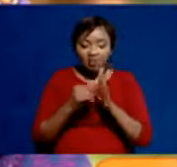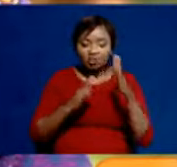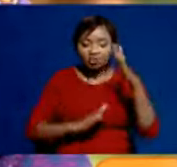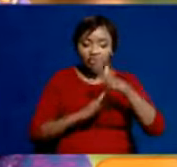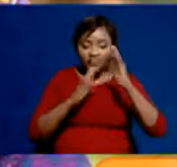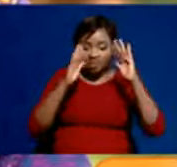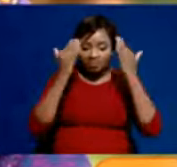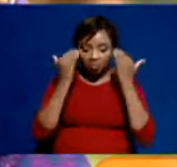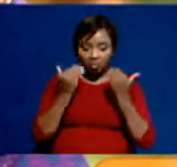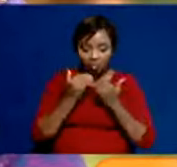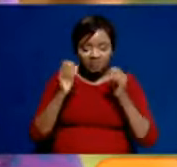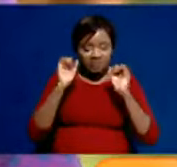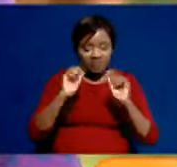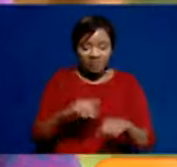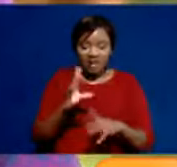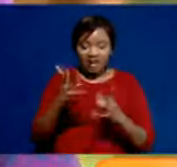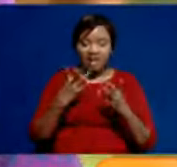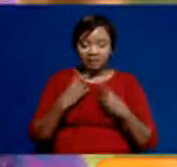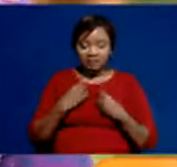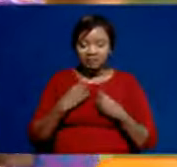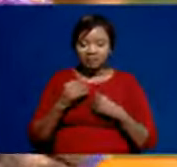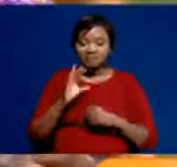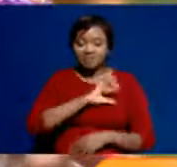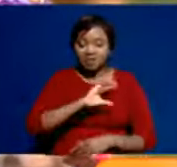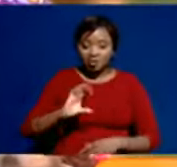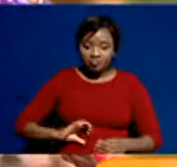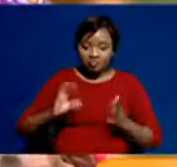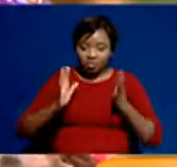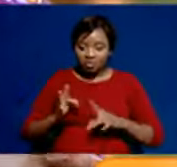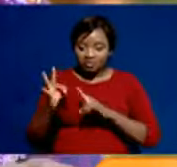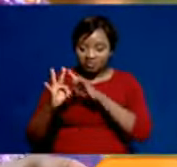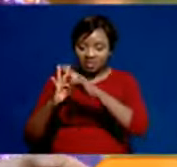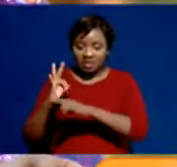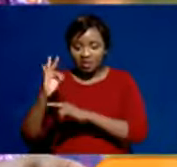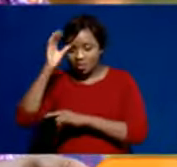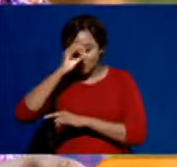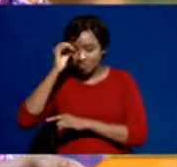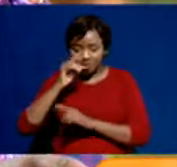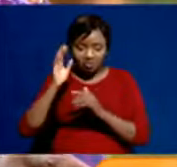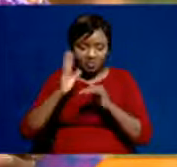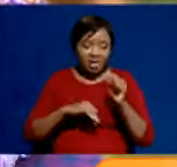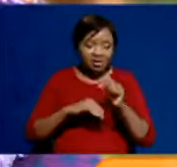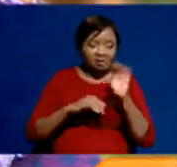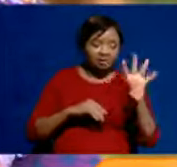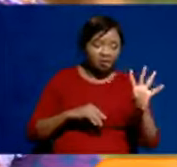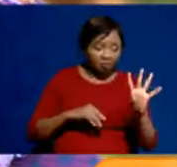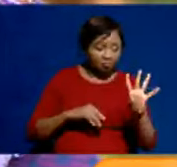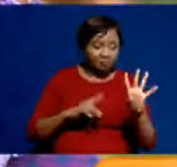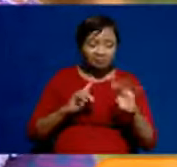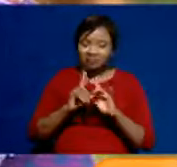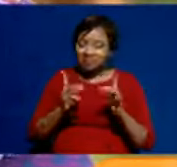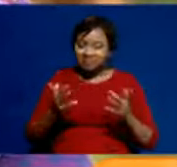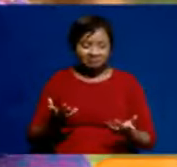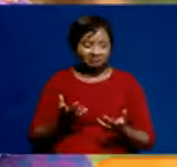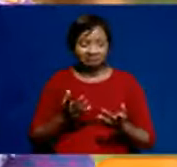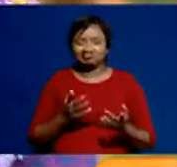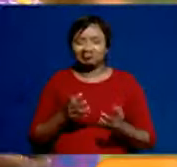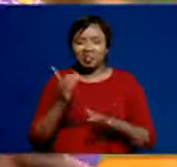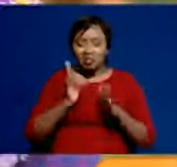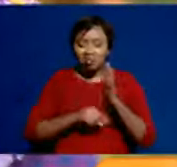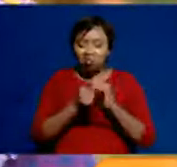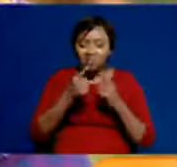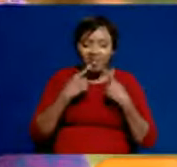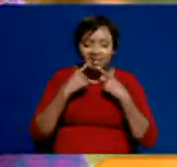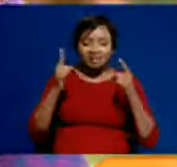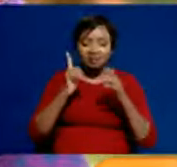can accept the views of three commissioners against four. Without saying so, what they declared is that